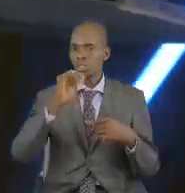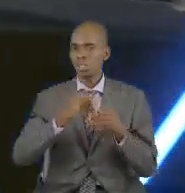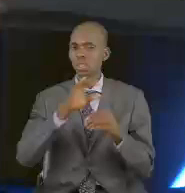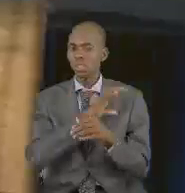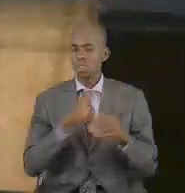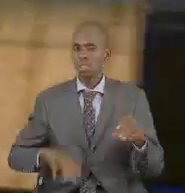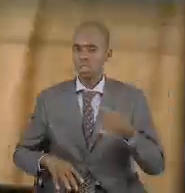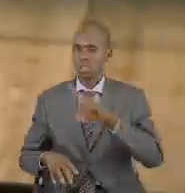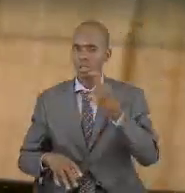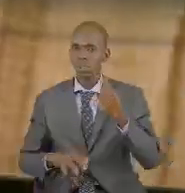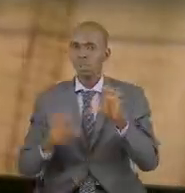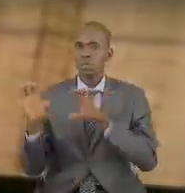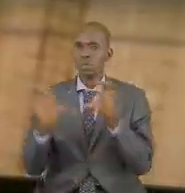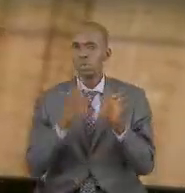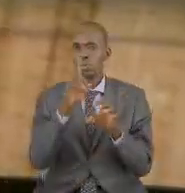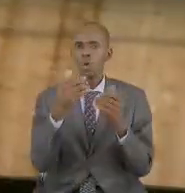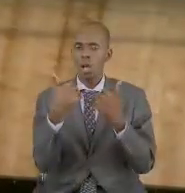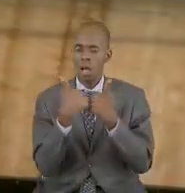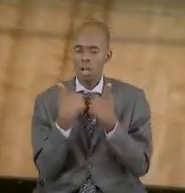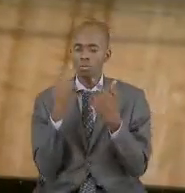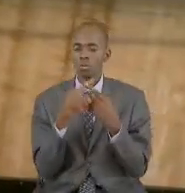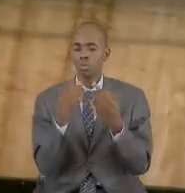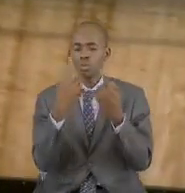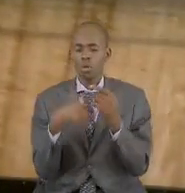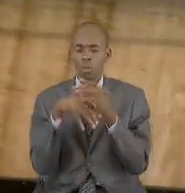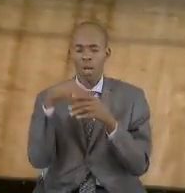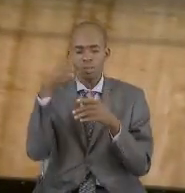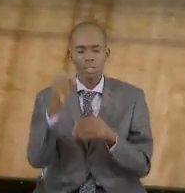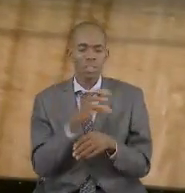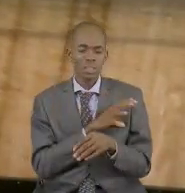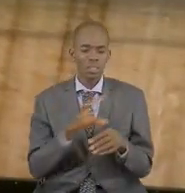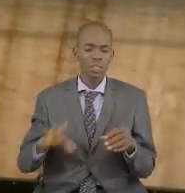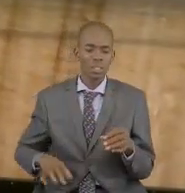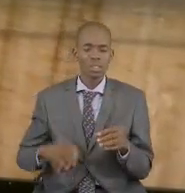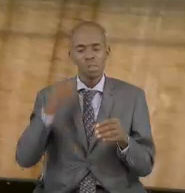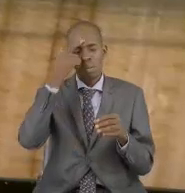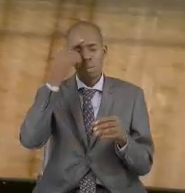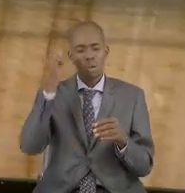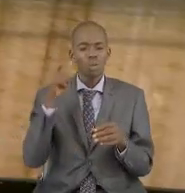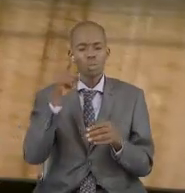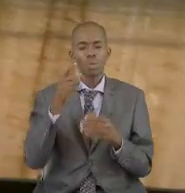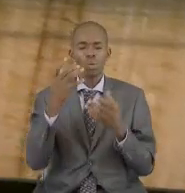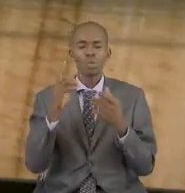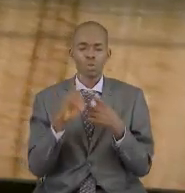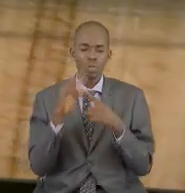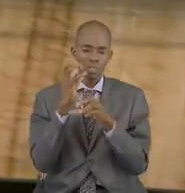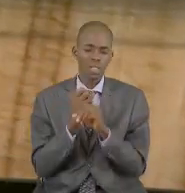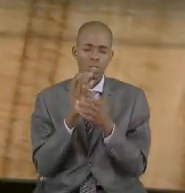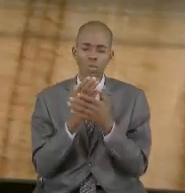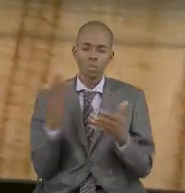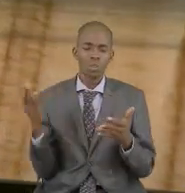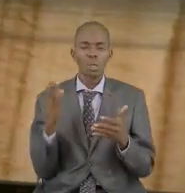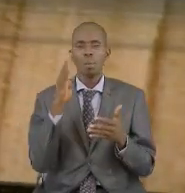have to come outside Christ because you want to gain something by